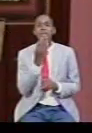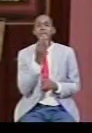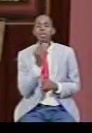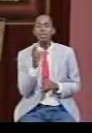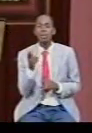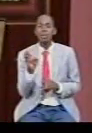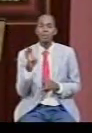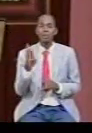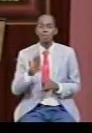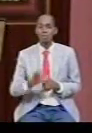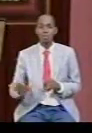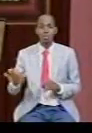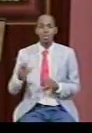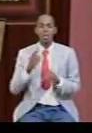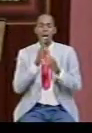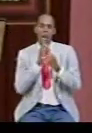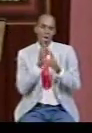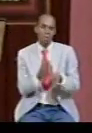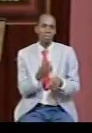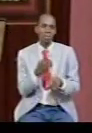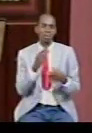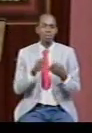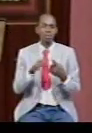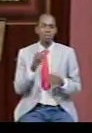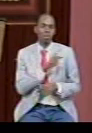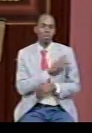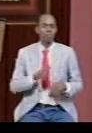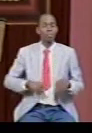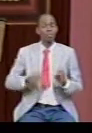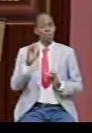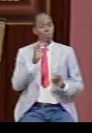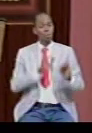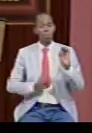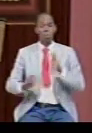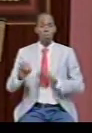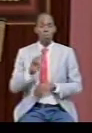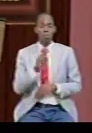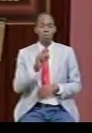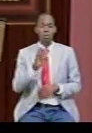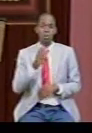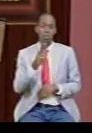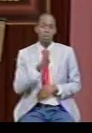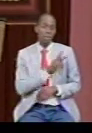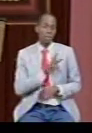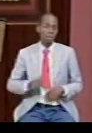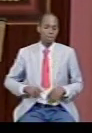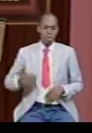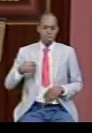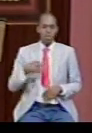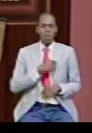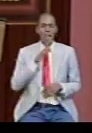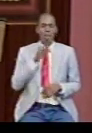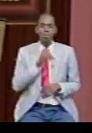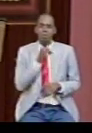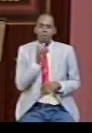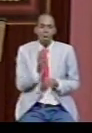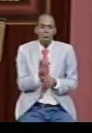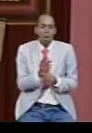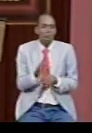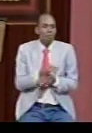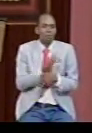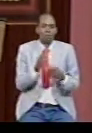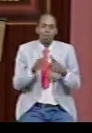Abednego answered and said to the king, O Nebuchadnezzar, we're not careful to answer thee in this